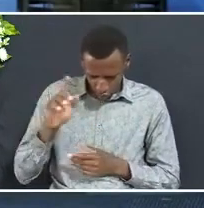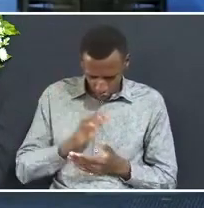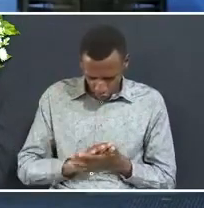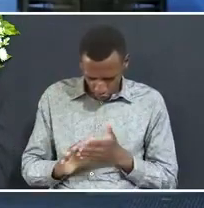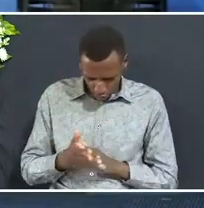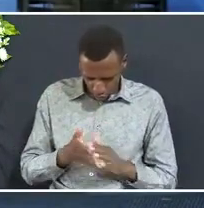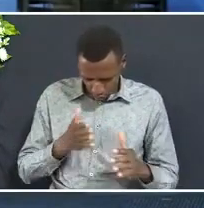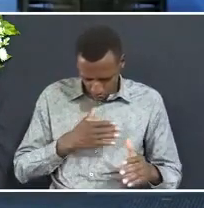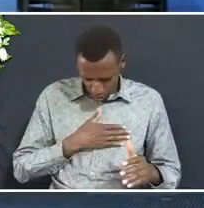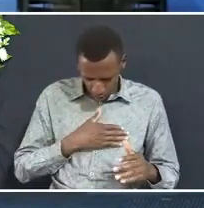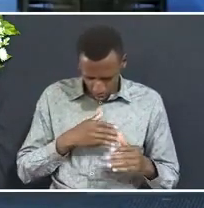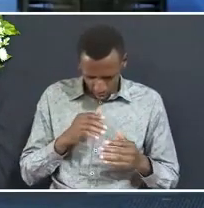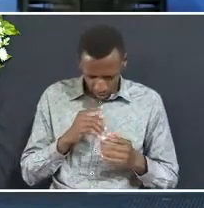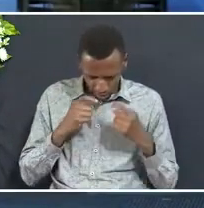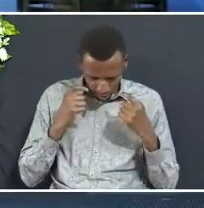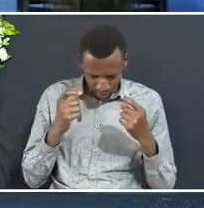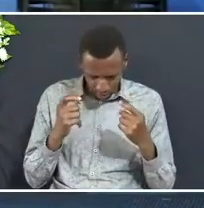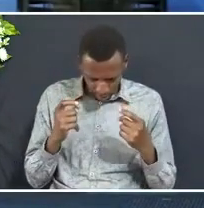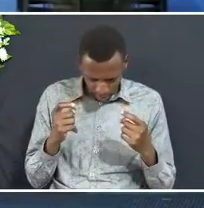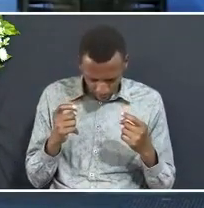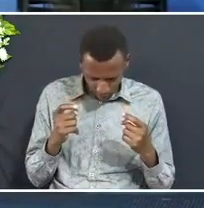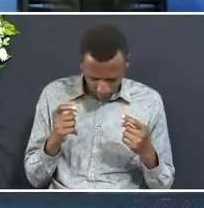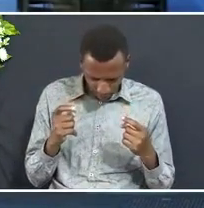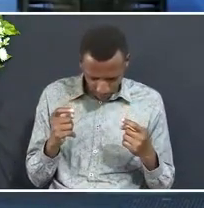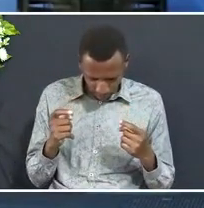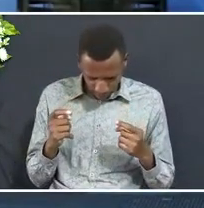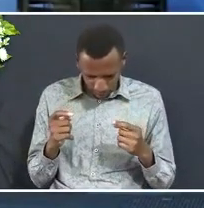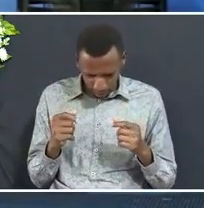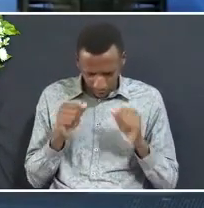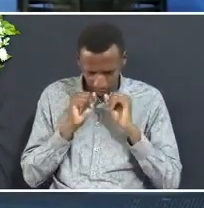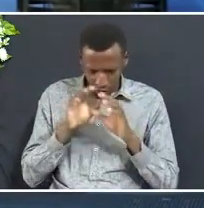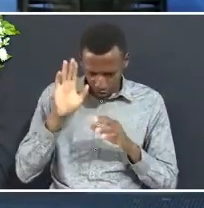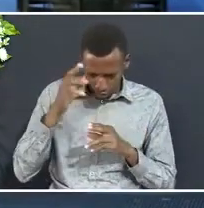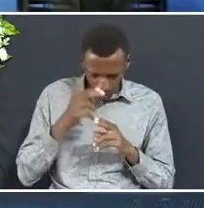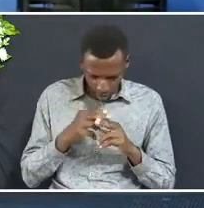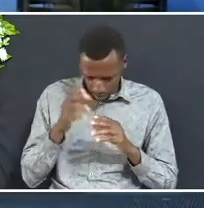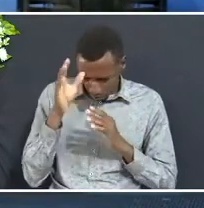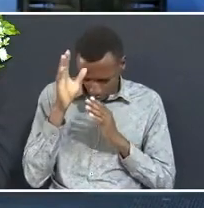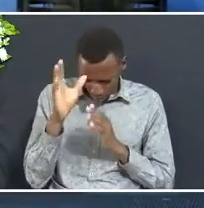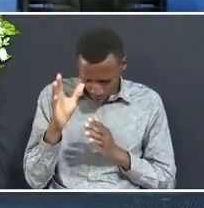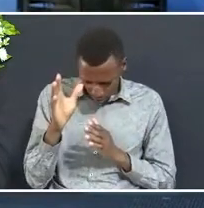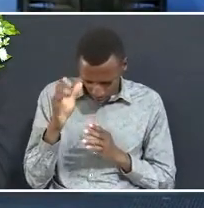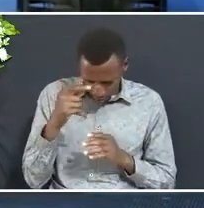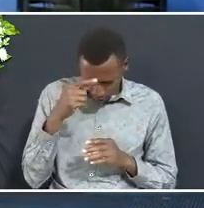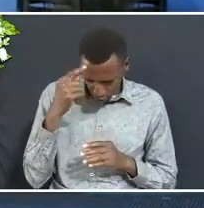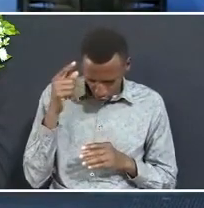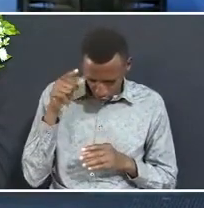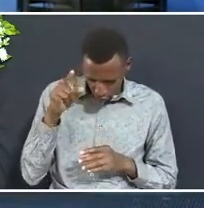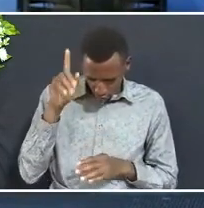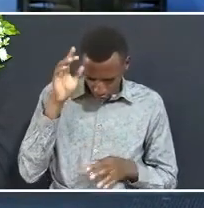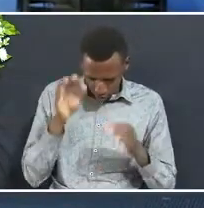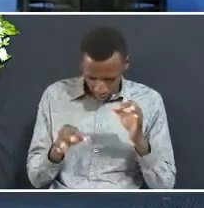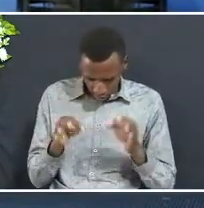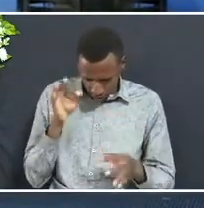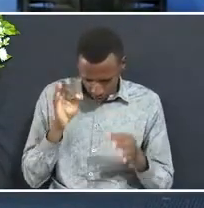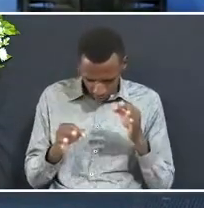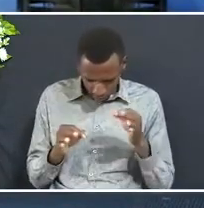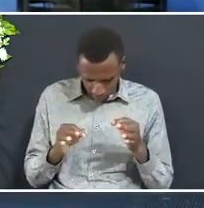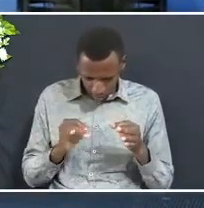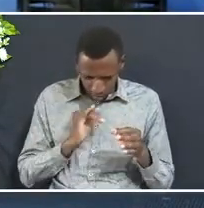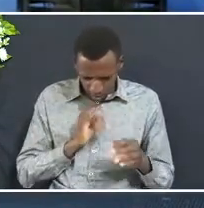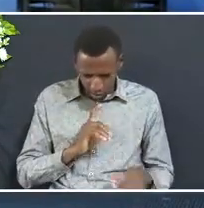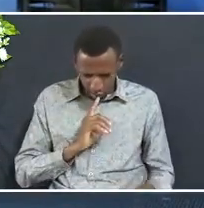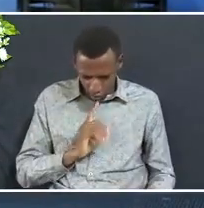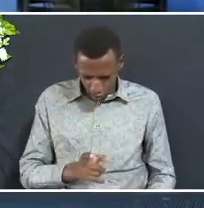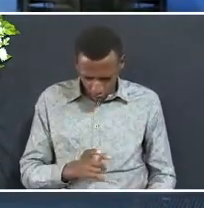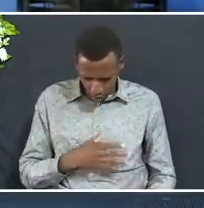us our sins. I bless your name, Father, because your judgment is sure